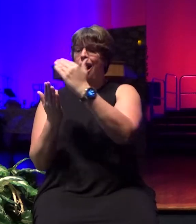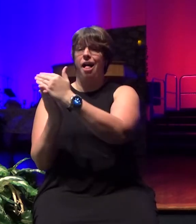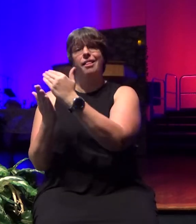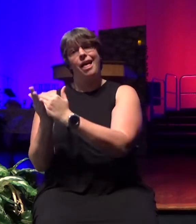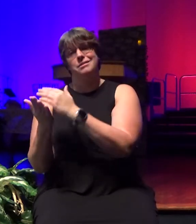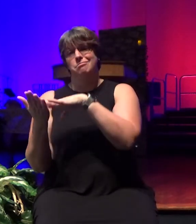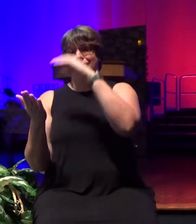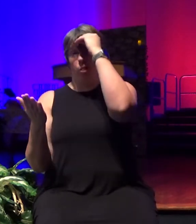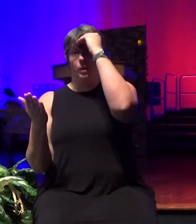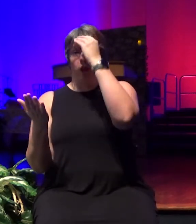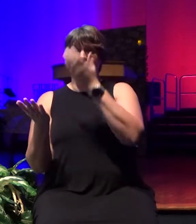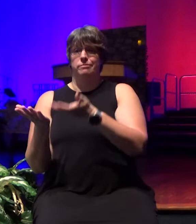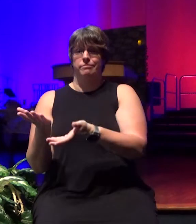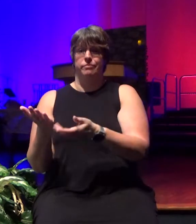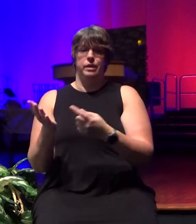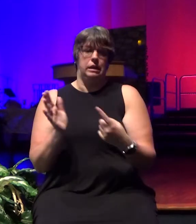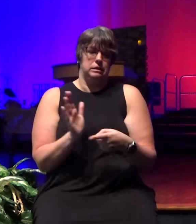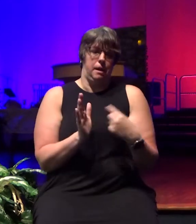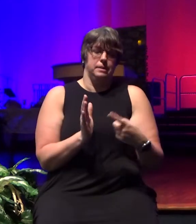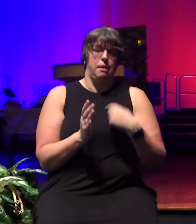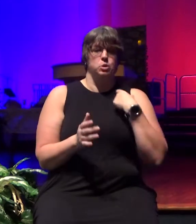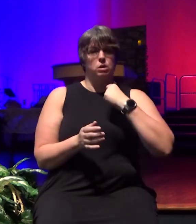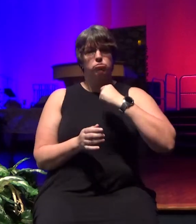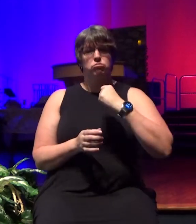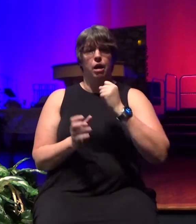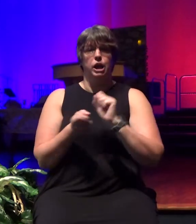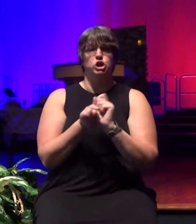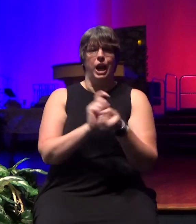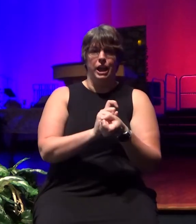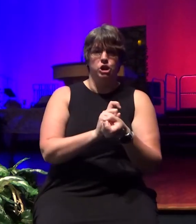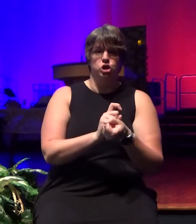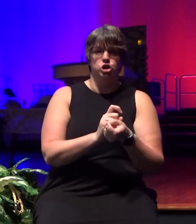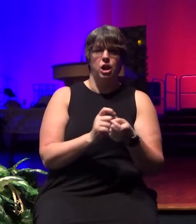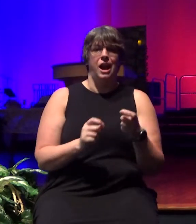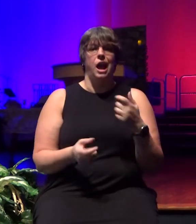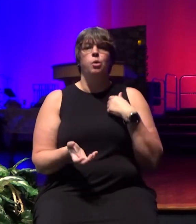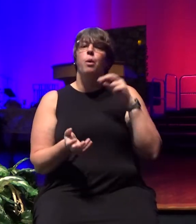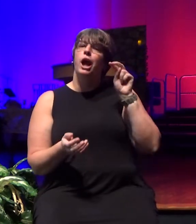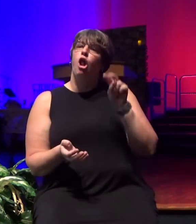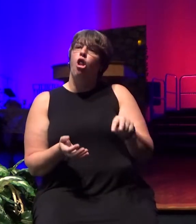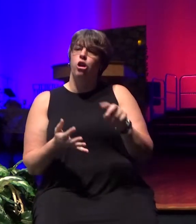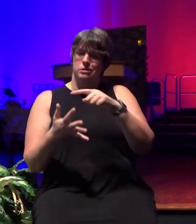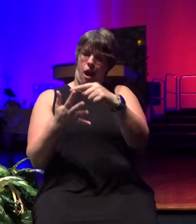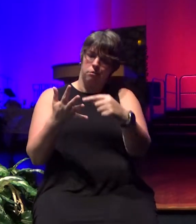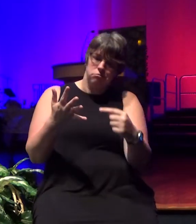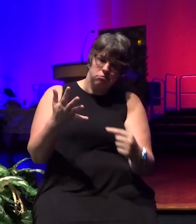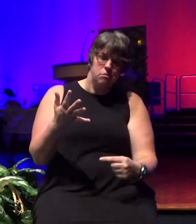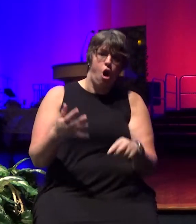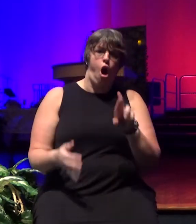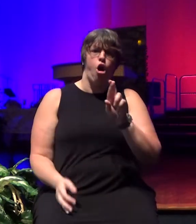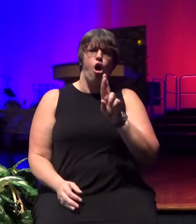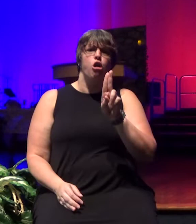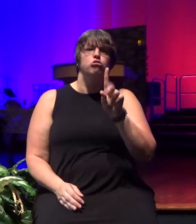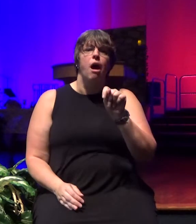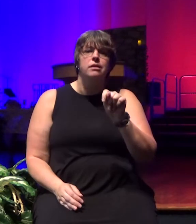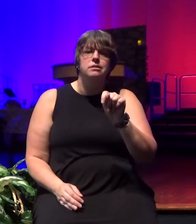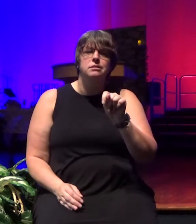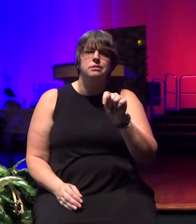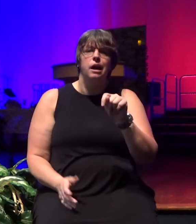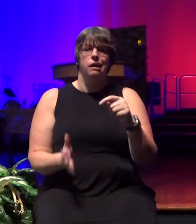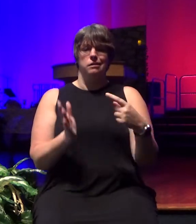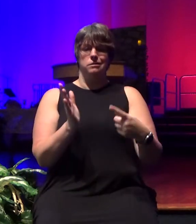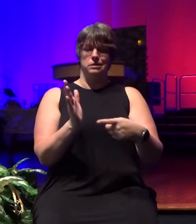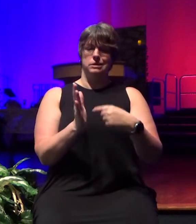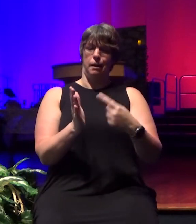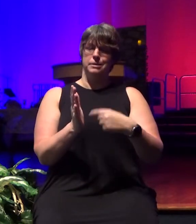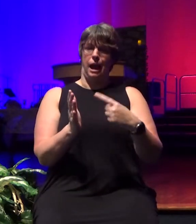that change. Then we looked at ruts, how it's so important to discover the times we've gotten in a rut and pull the release